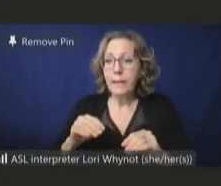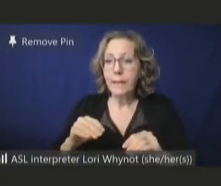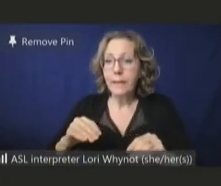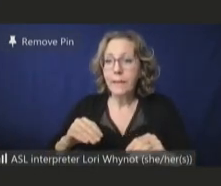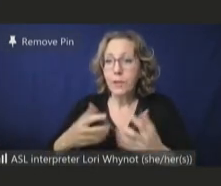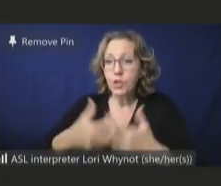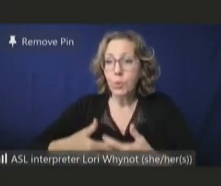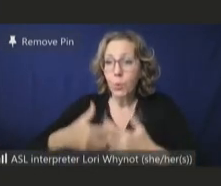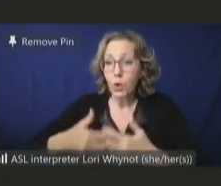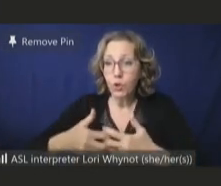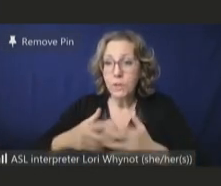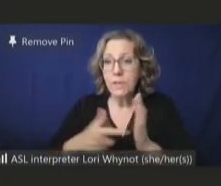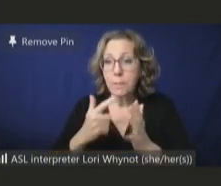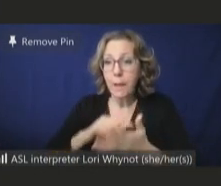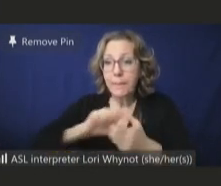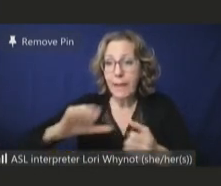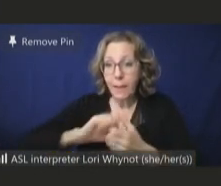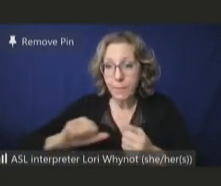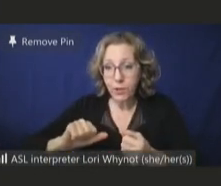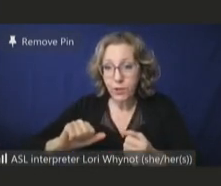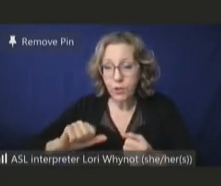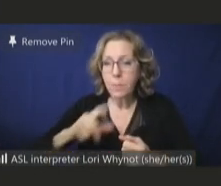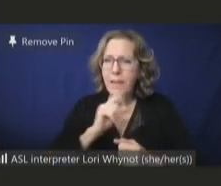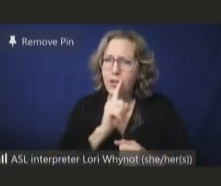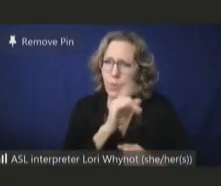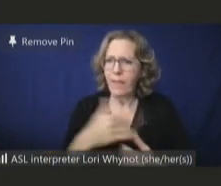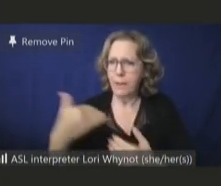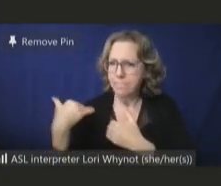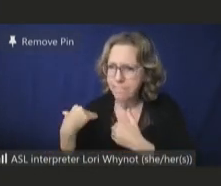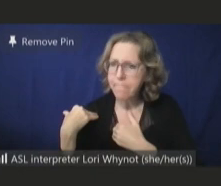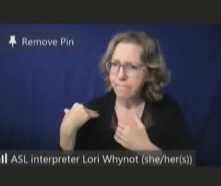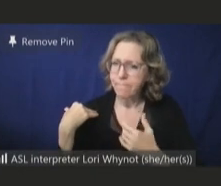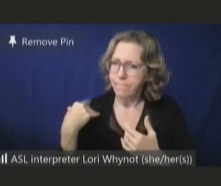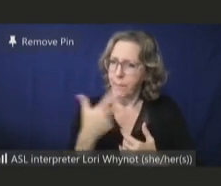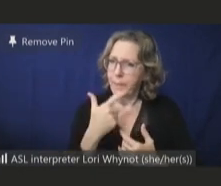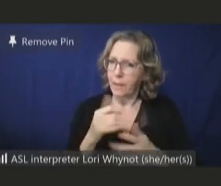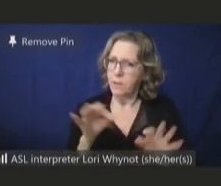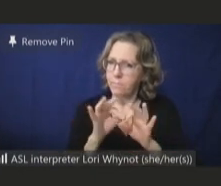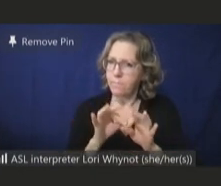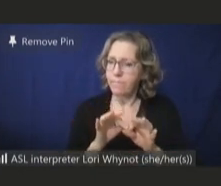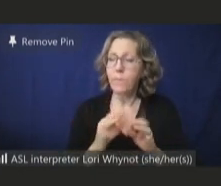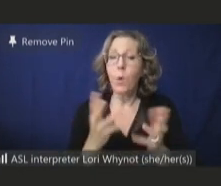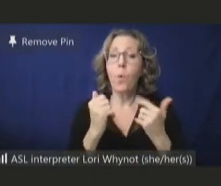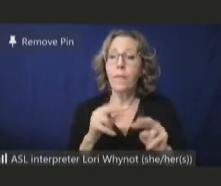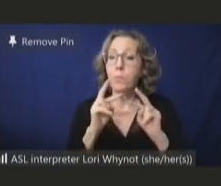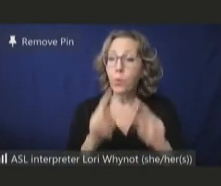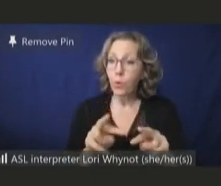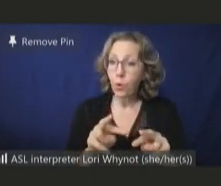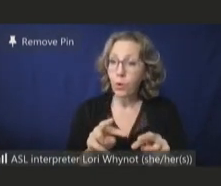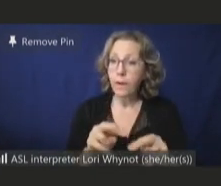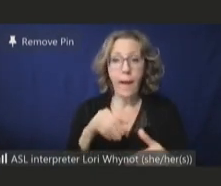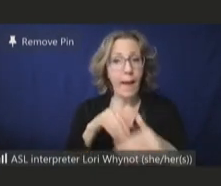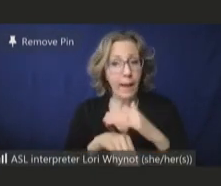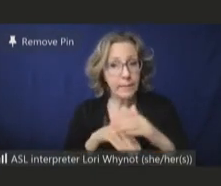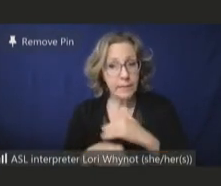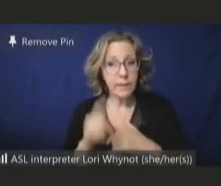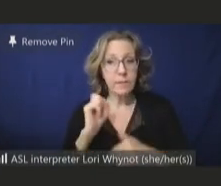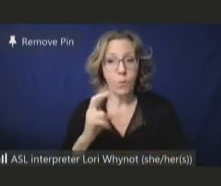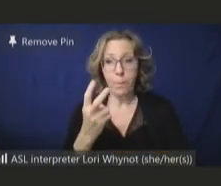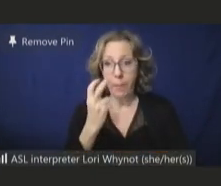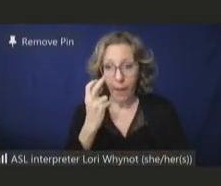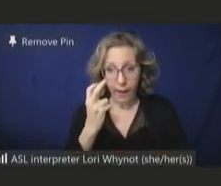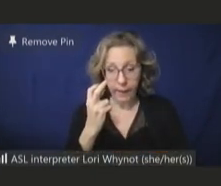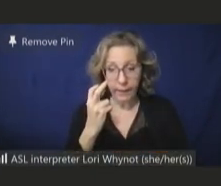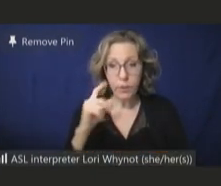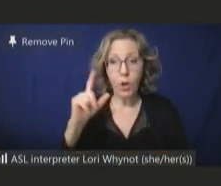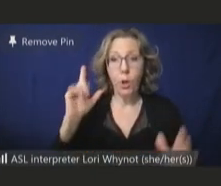my friends. We want to ensure that they look at communication access for people who are blind, low vision, deaf, and hard of hearing,